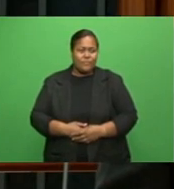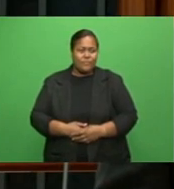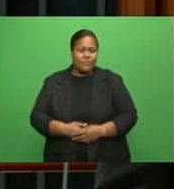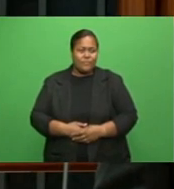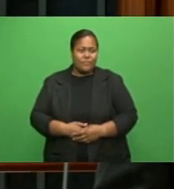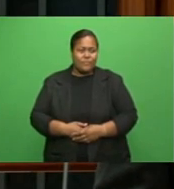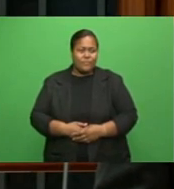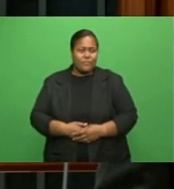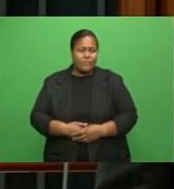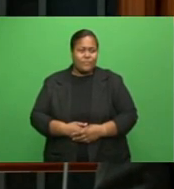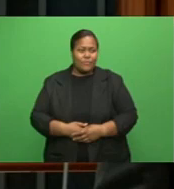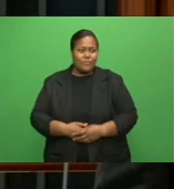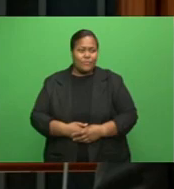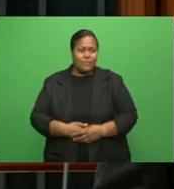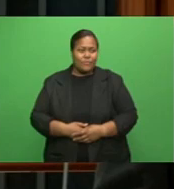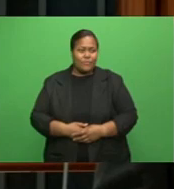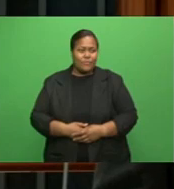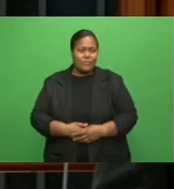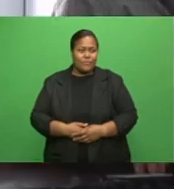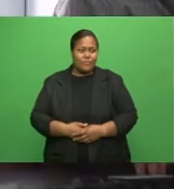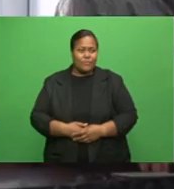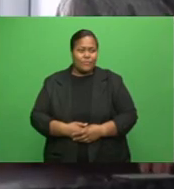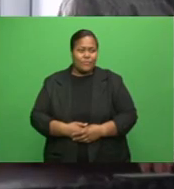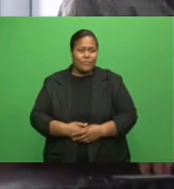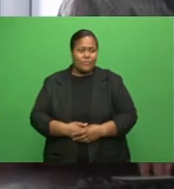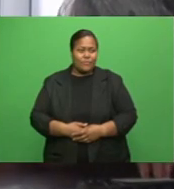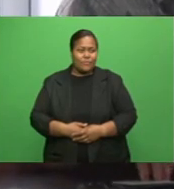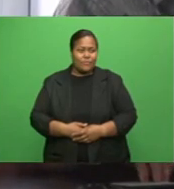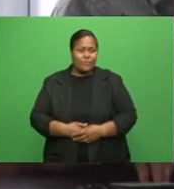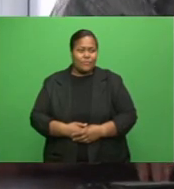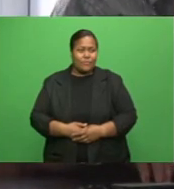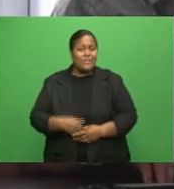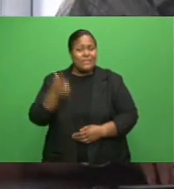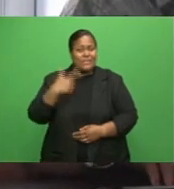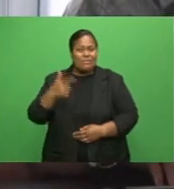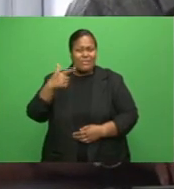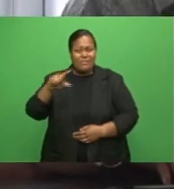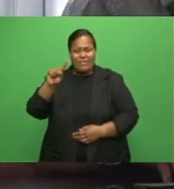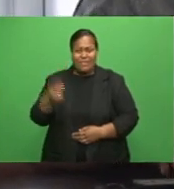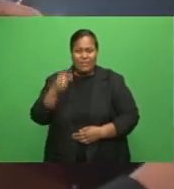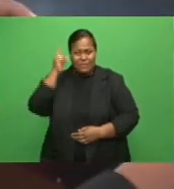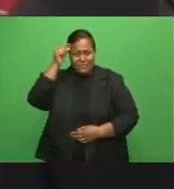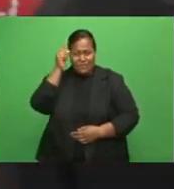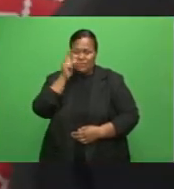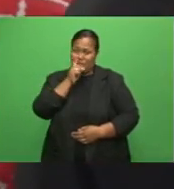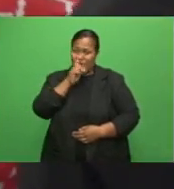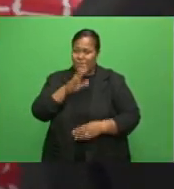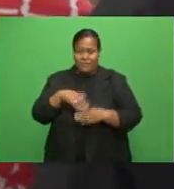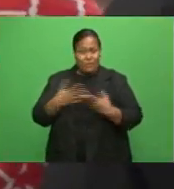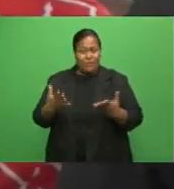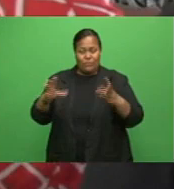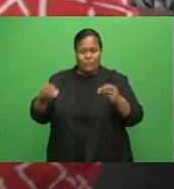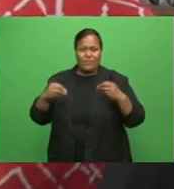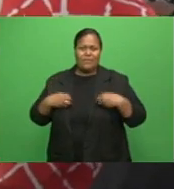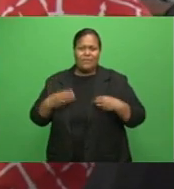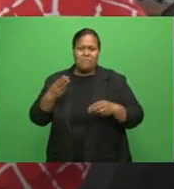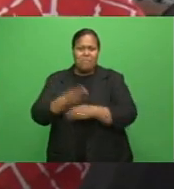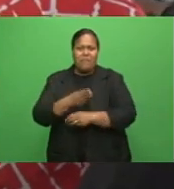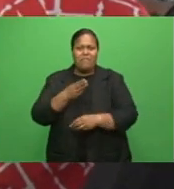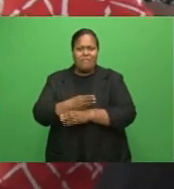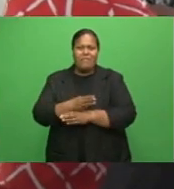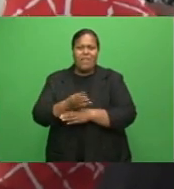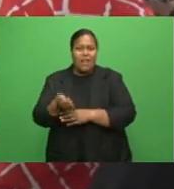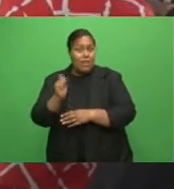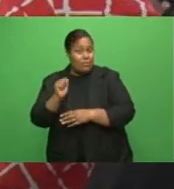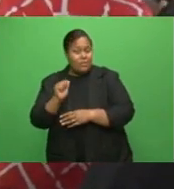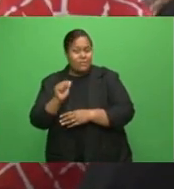accounts, depending on the banks they have already nominated. Over 77,000 Fijians are currently receiving monthly allowance under the